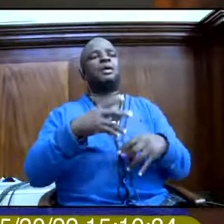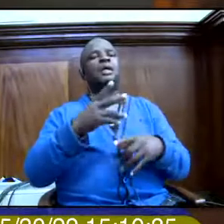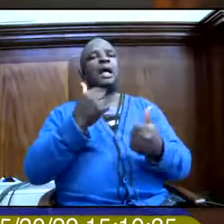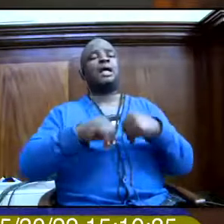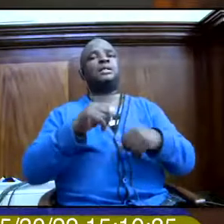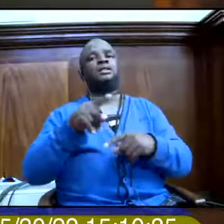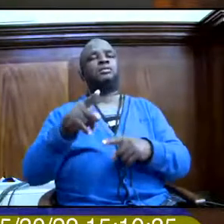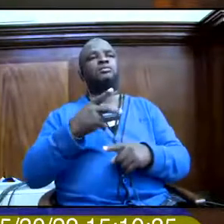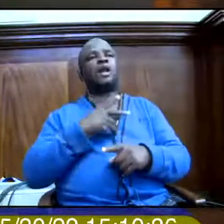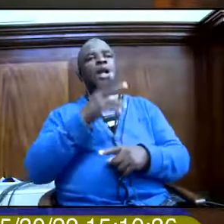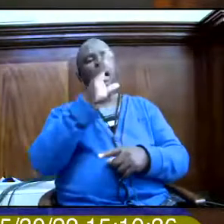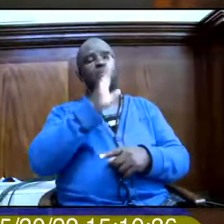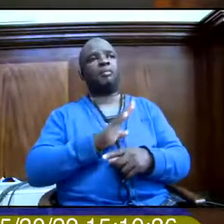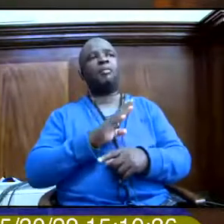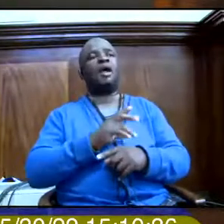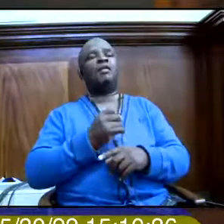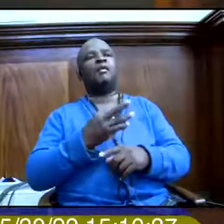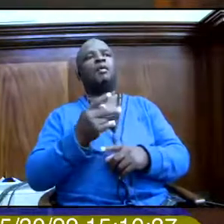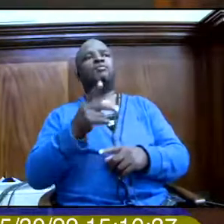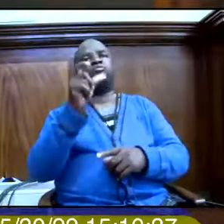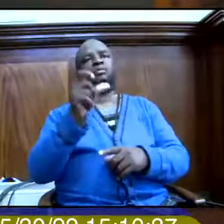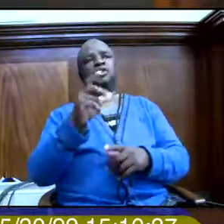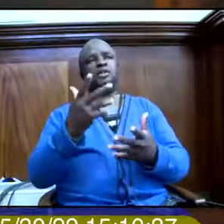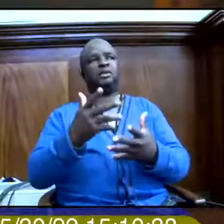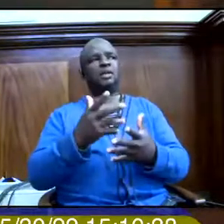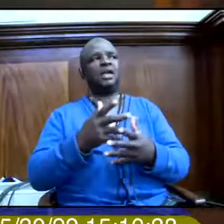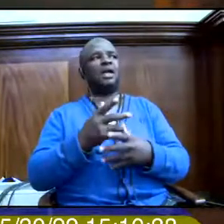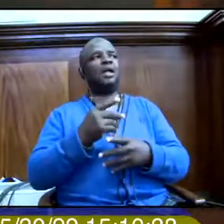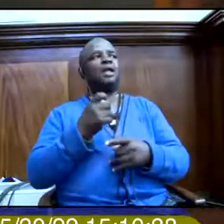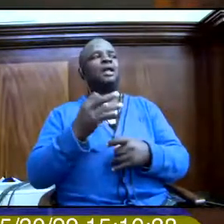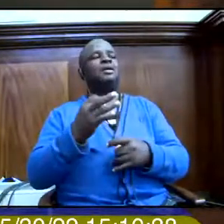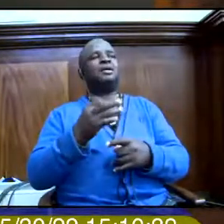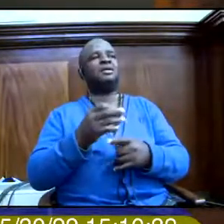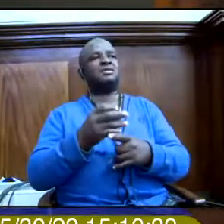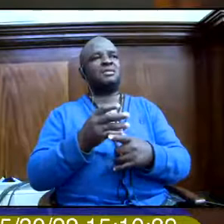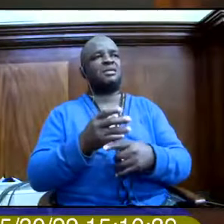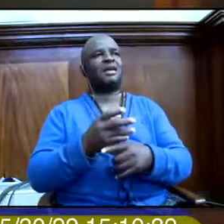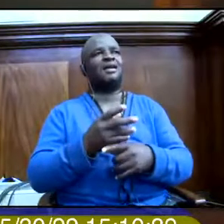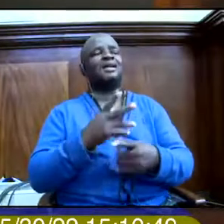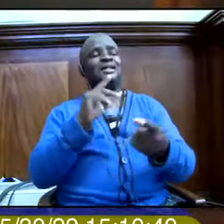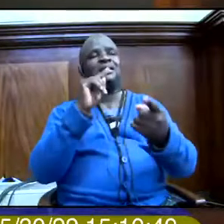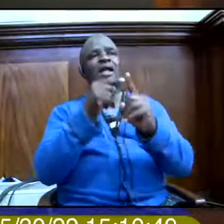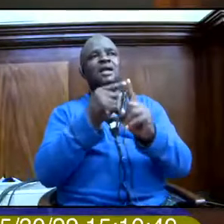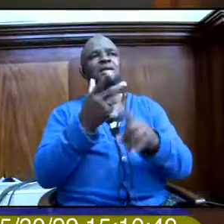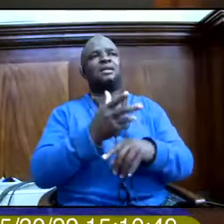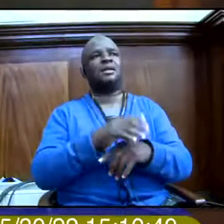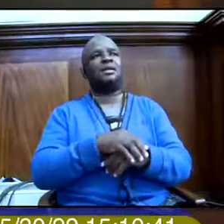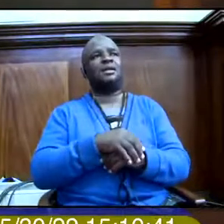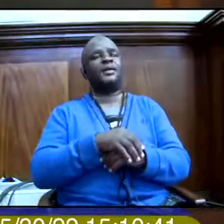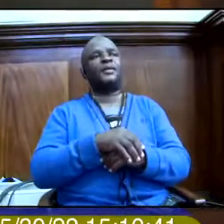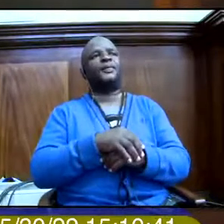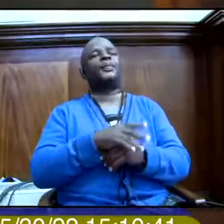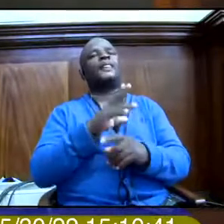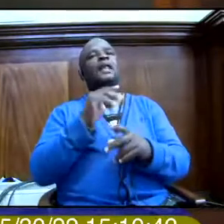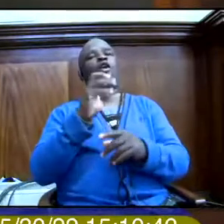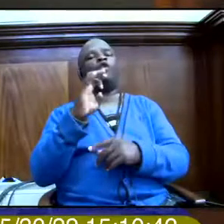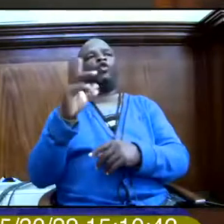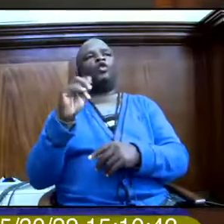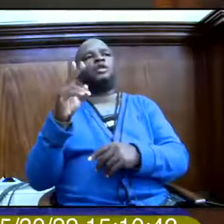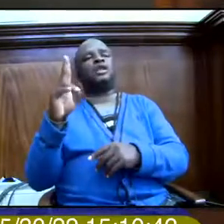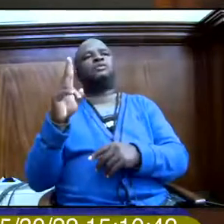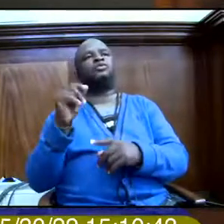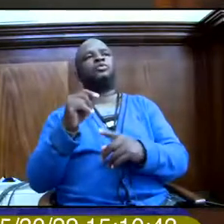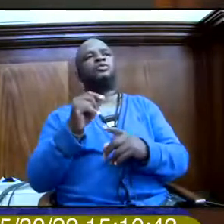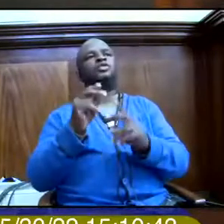biased in that he appears to primarily target cosatu